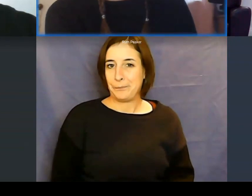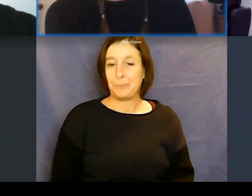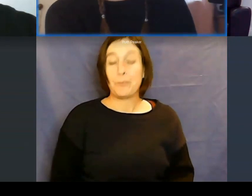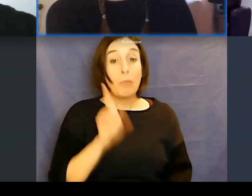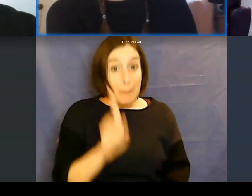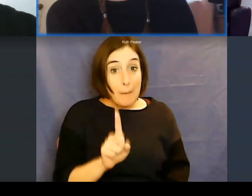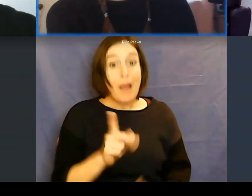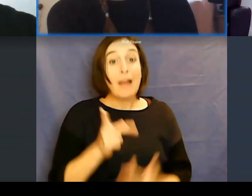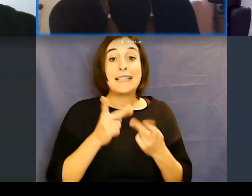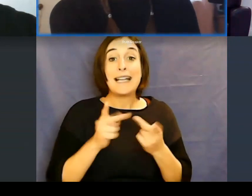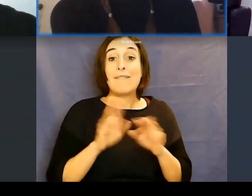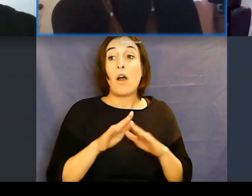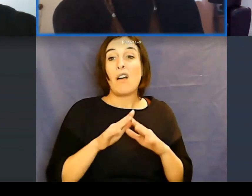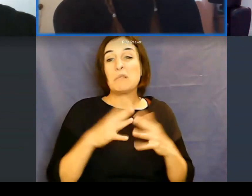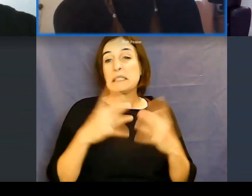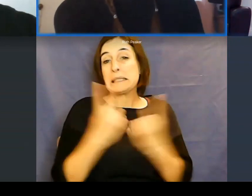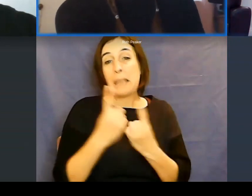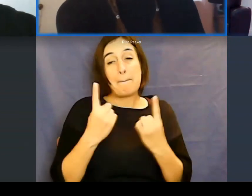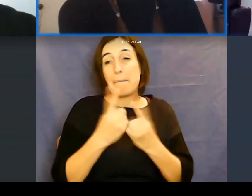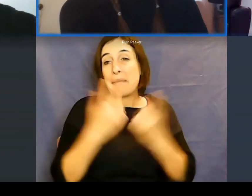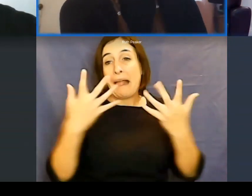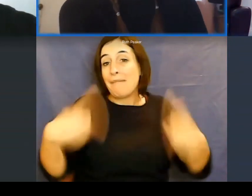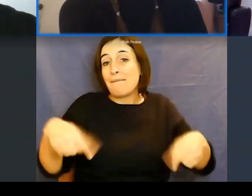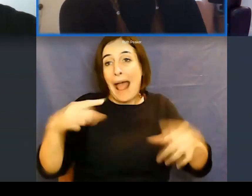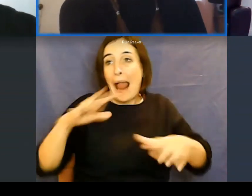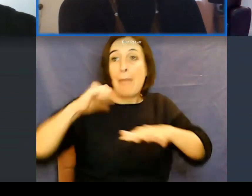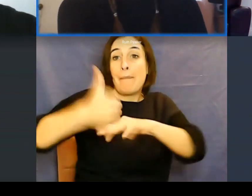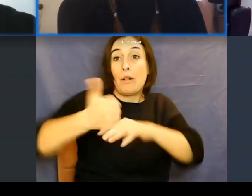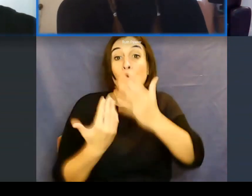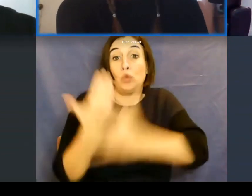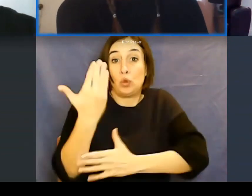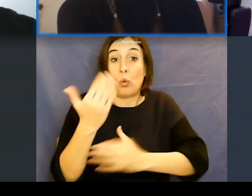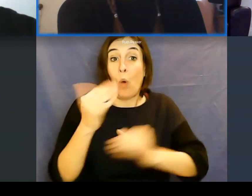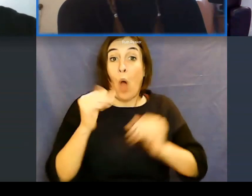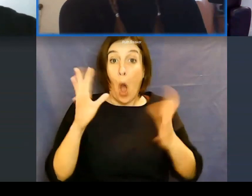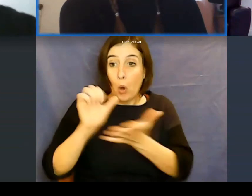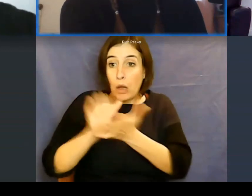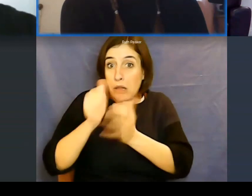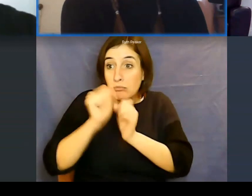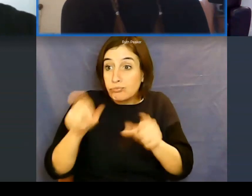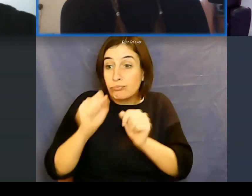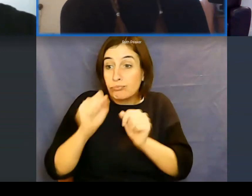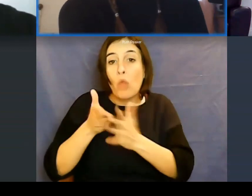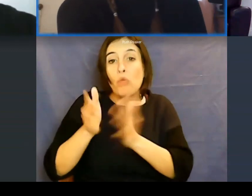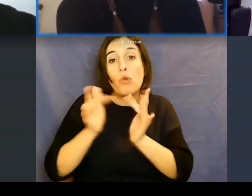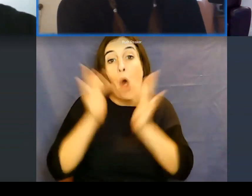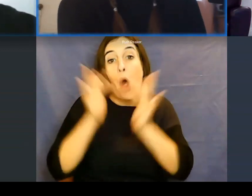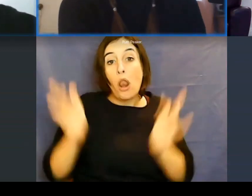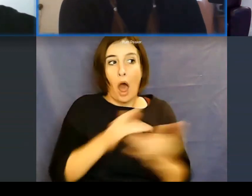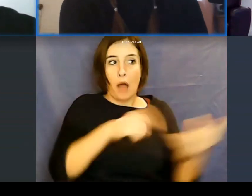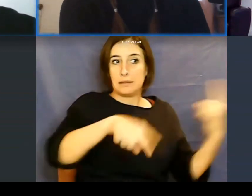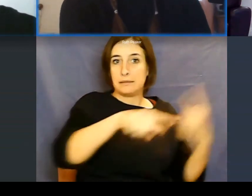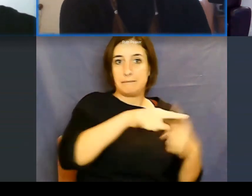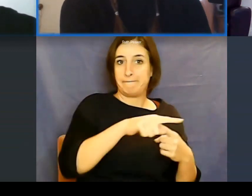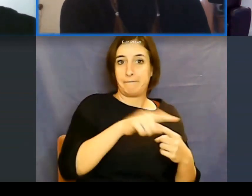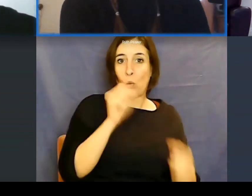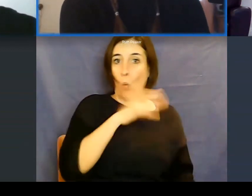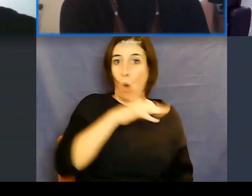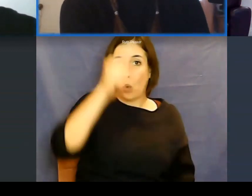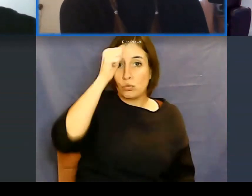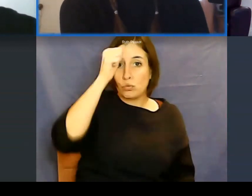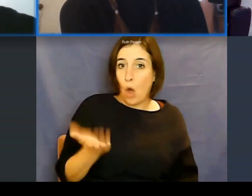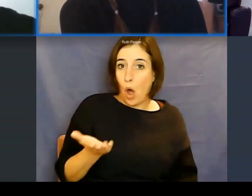an online medium. So what we've actually found is it's been a case a lot of dropping flyers through people's